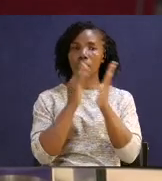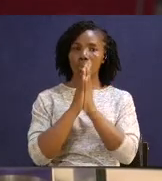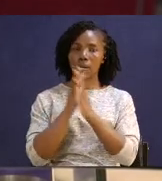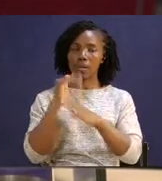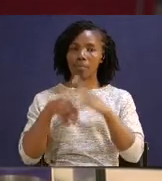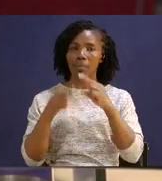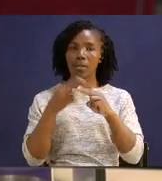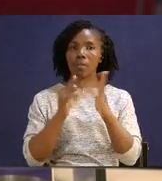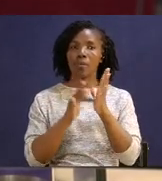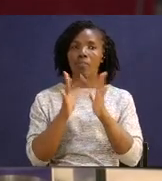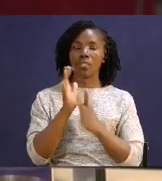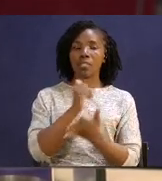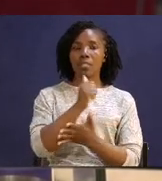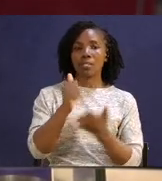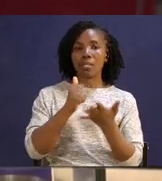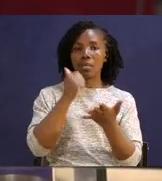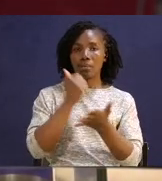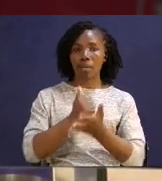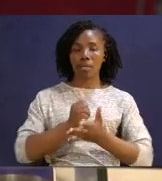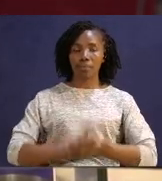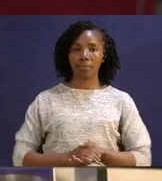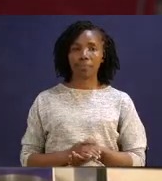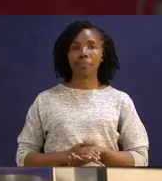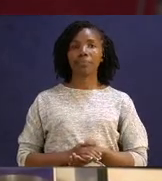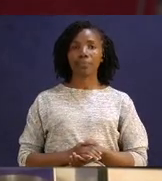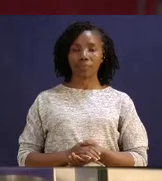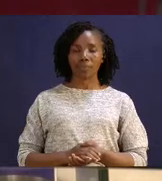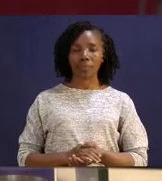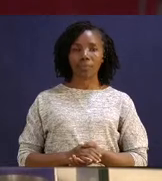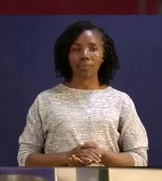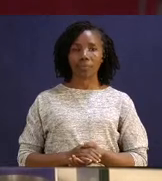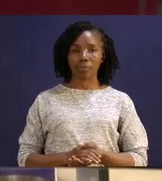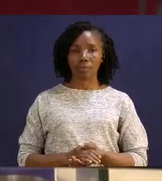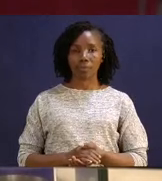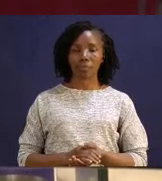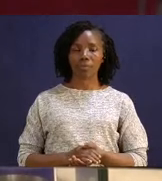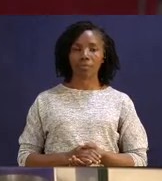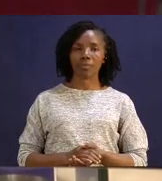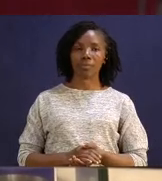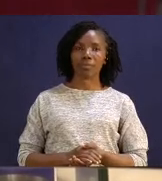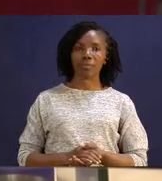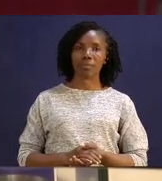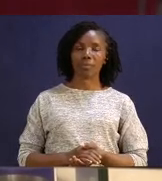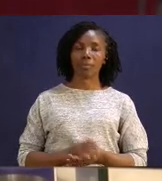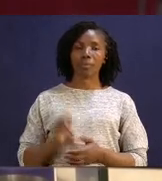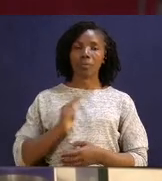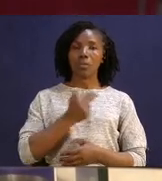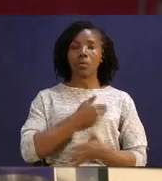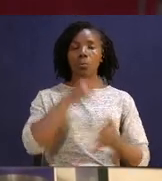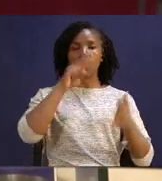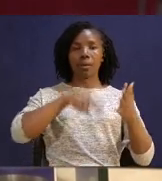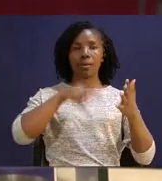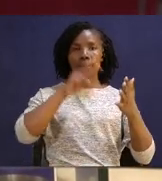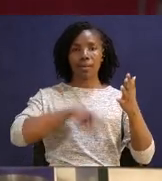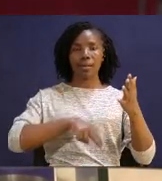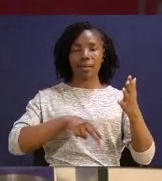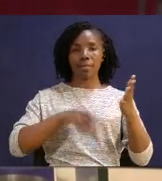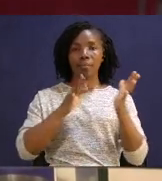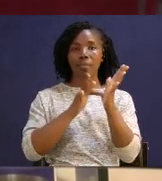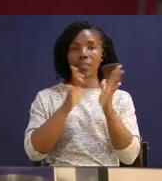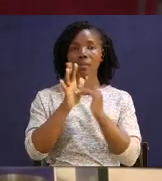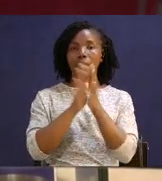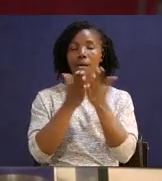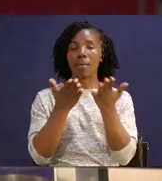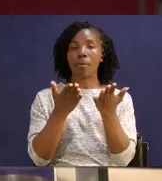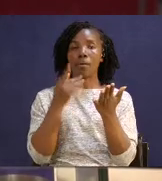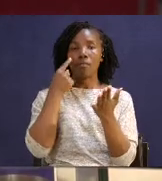Jesus' name, and God's people said, Amen. We want to read the scripture